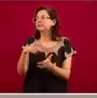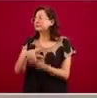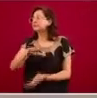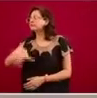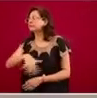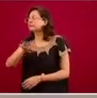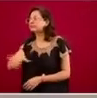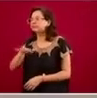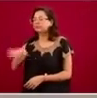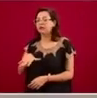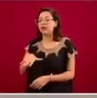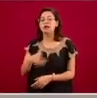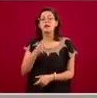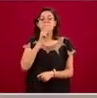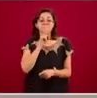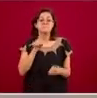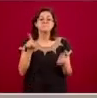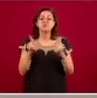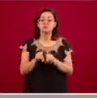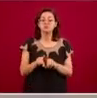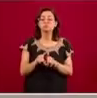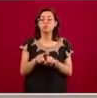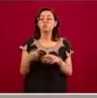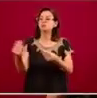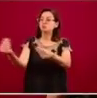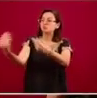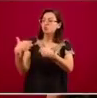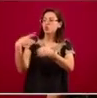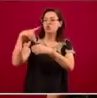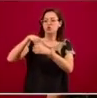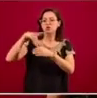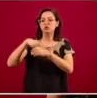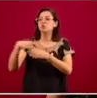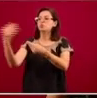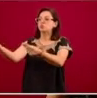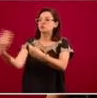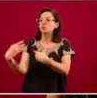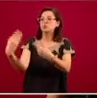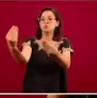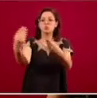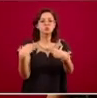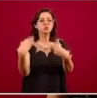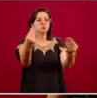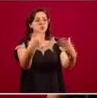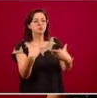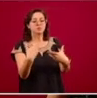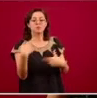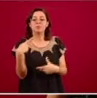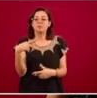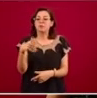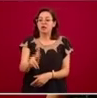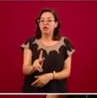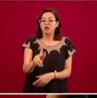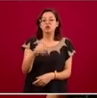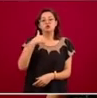all the ventilators that we will need and other supplies that we will need. And we have also received